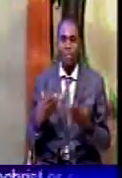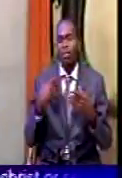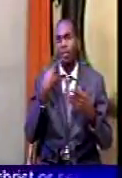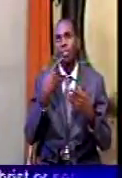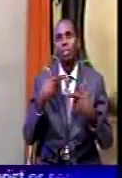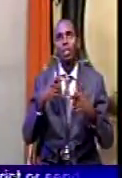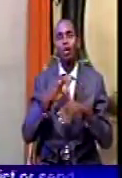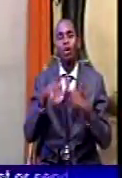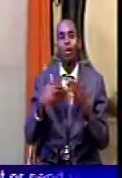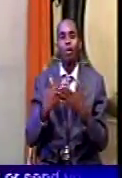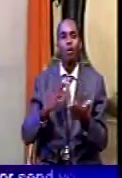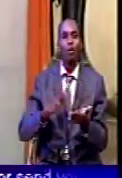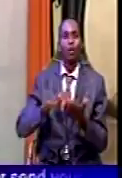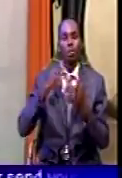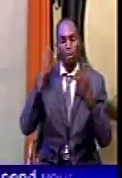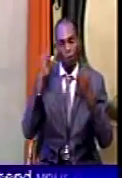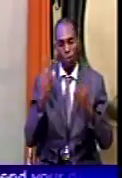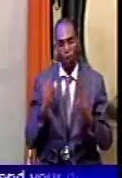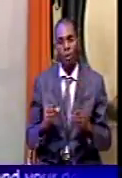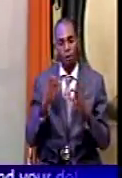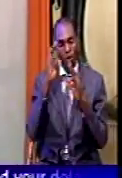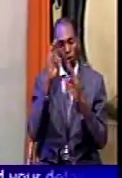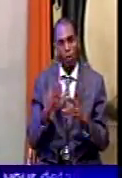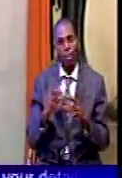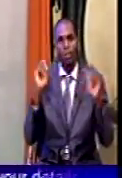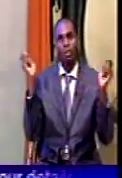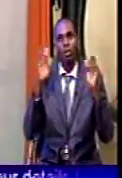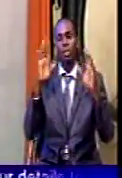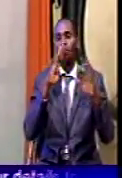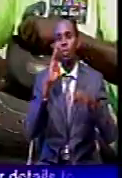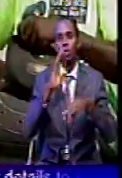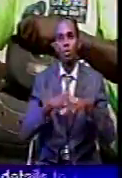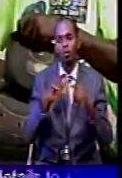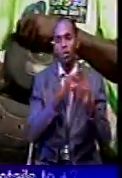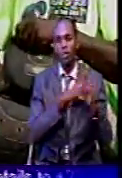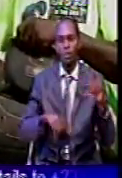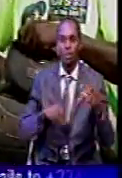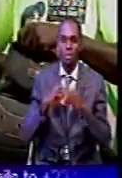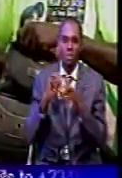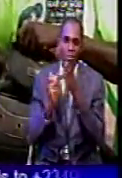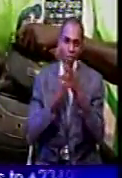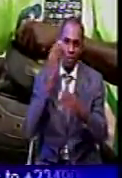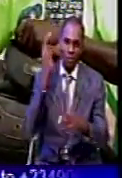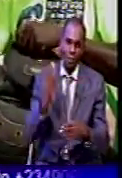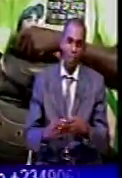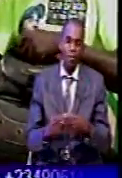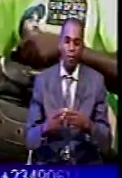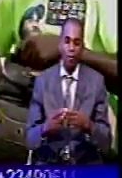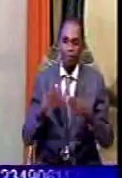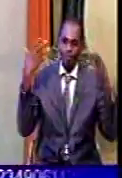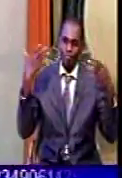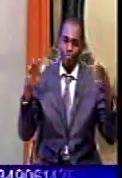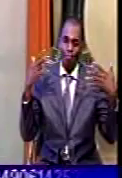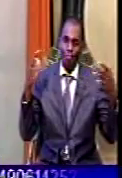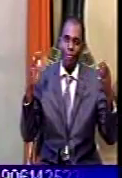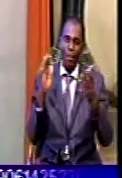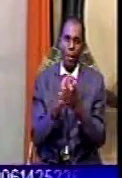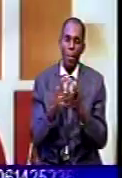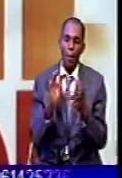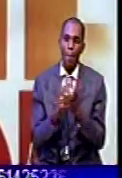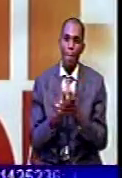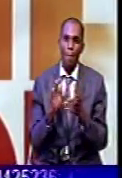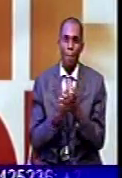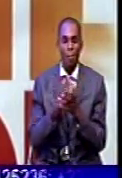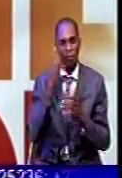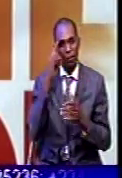Praise the Lord. I am Ochulo Jane from campus in Kano region, Enugu State.